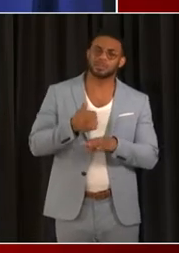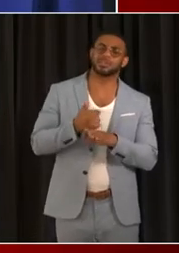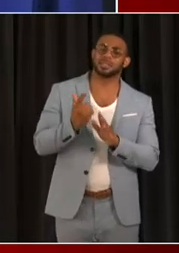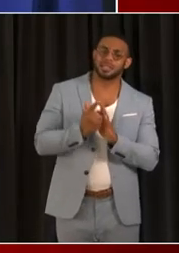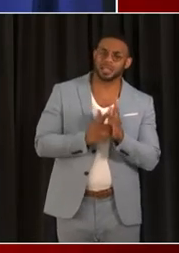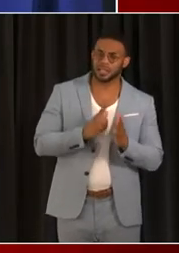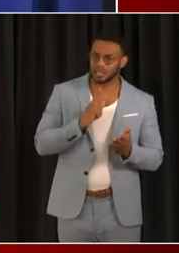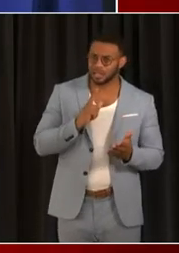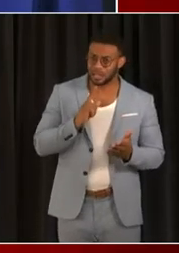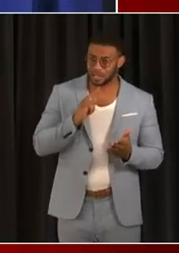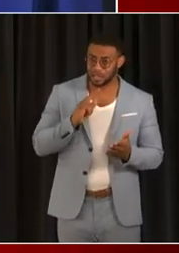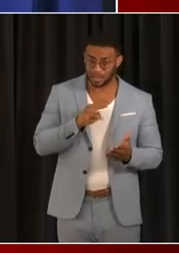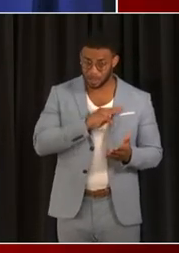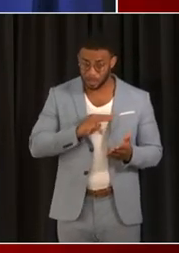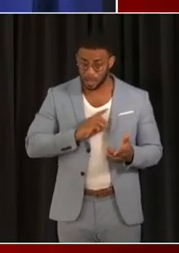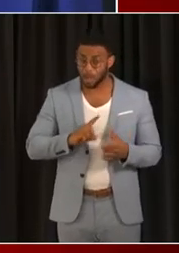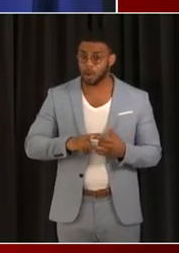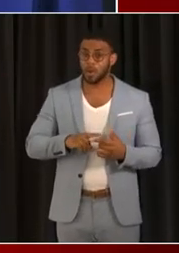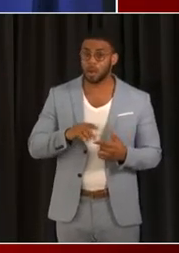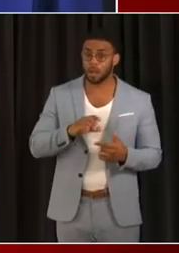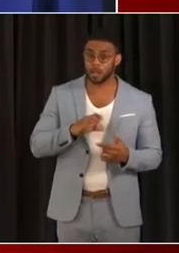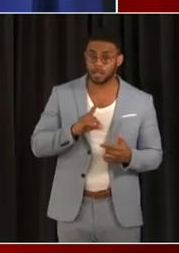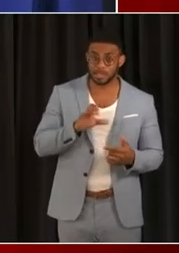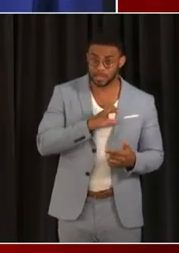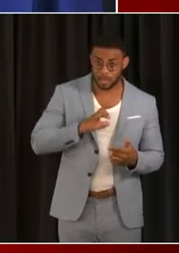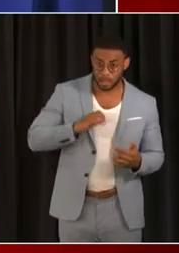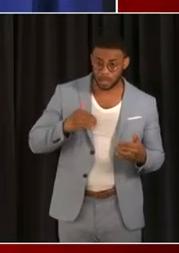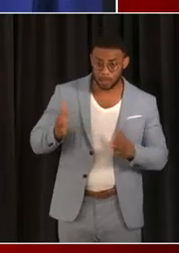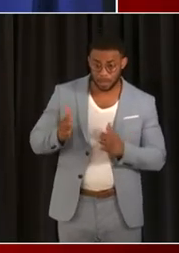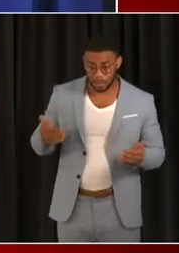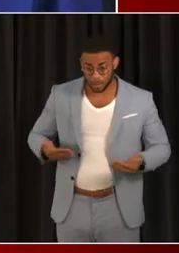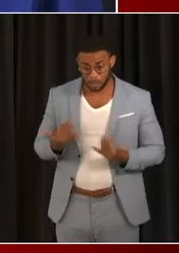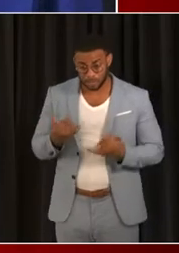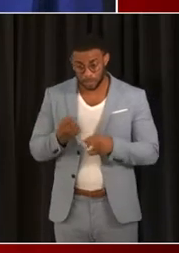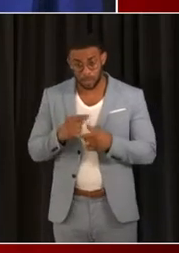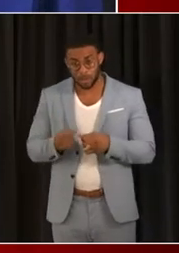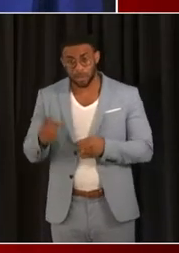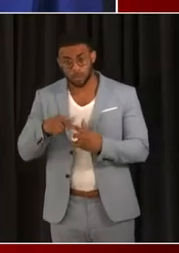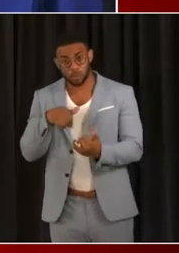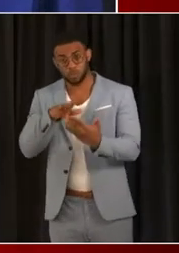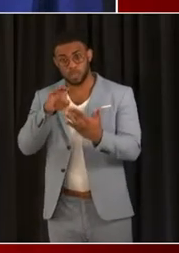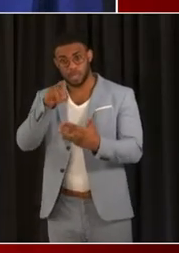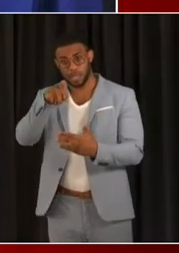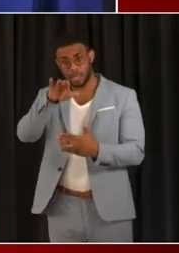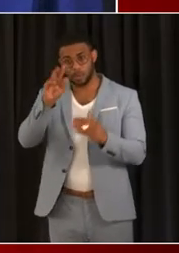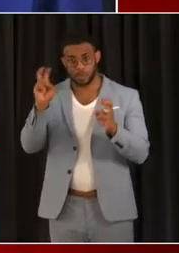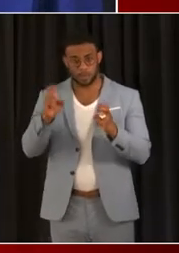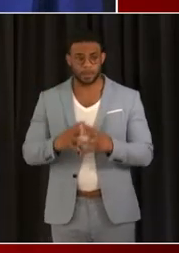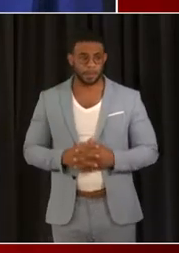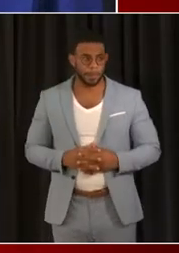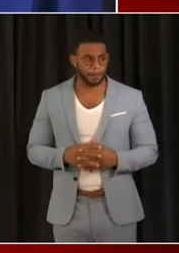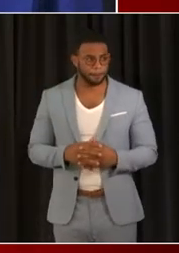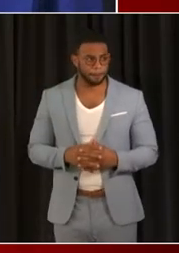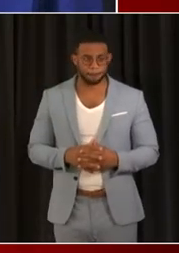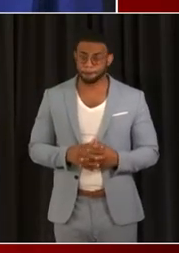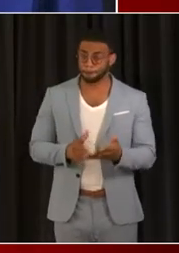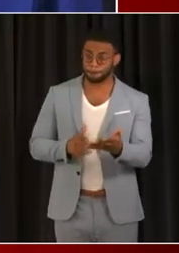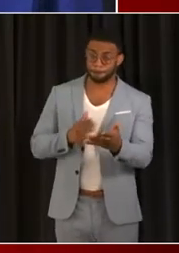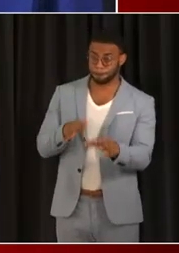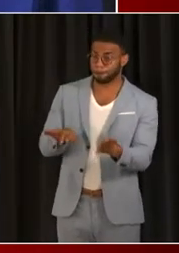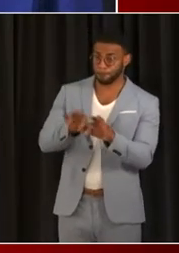legislation is the mayor or the council planning to introduce this year or next year to address this equity issue? No, it's a